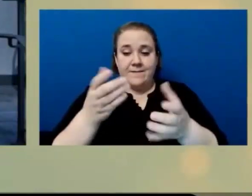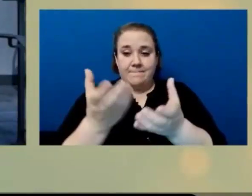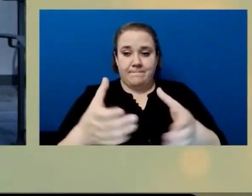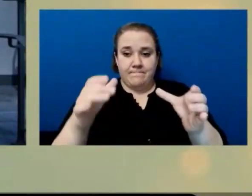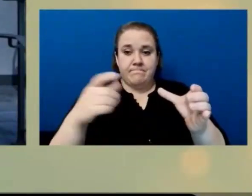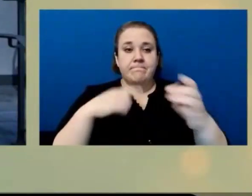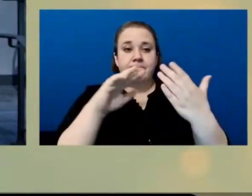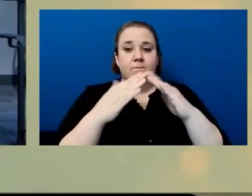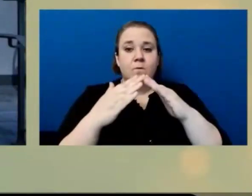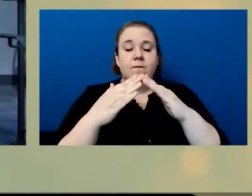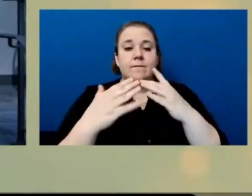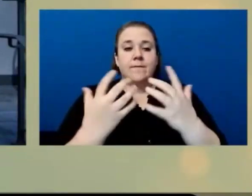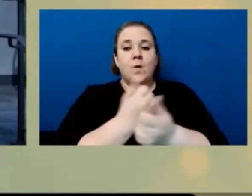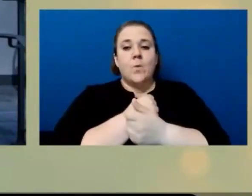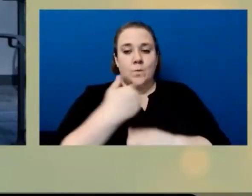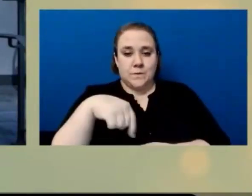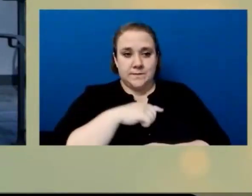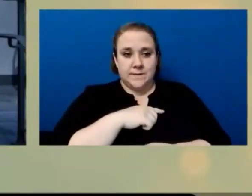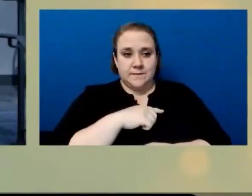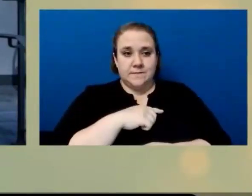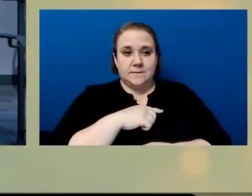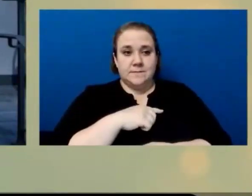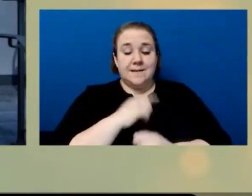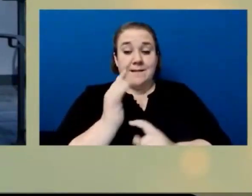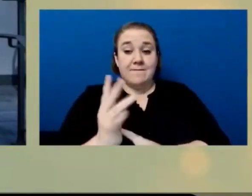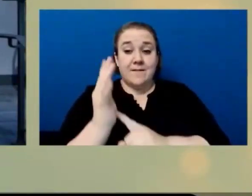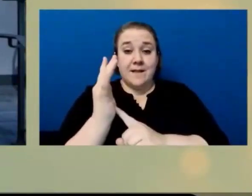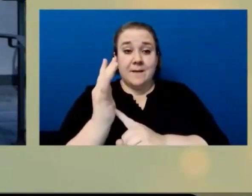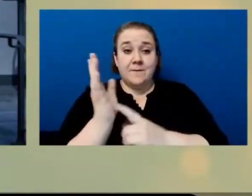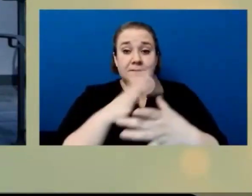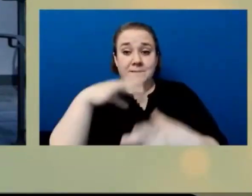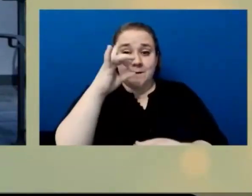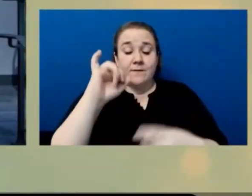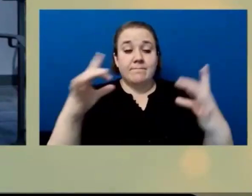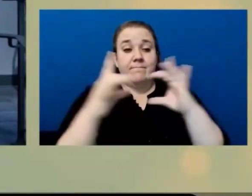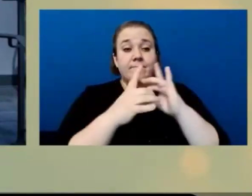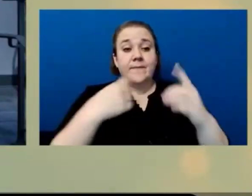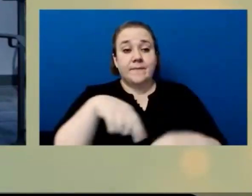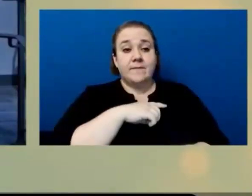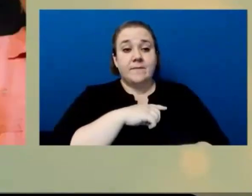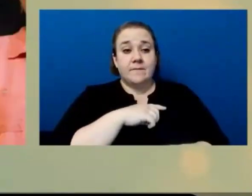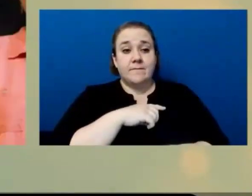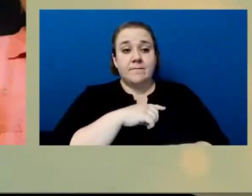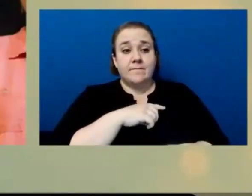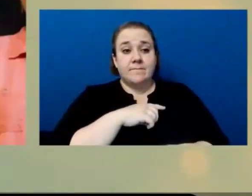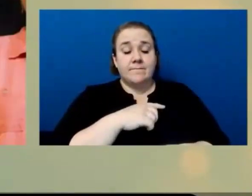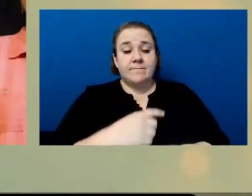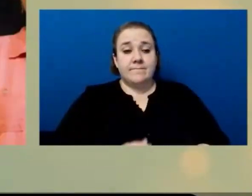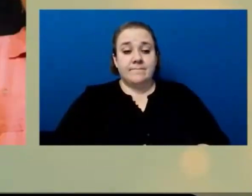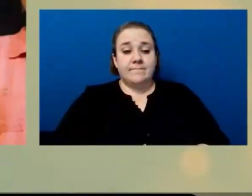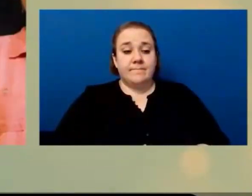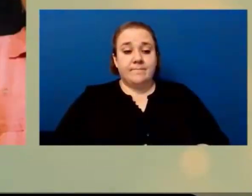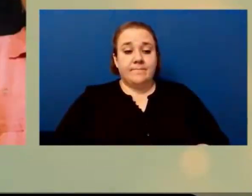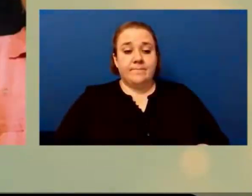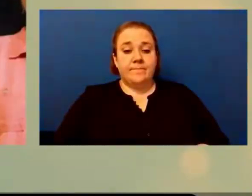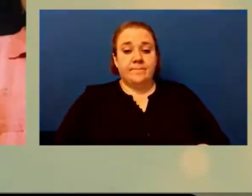tenderly, and the bright flame of spirit that connects us inextricably. Our chalice is